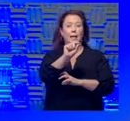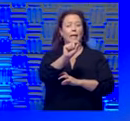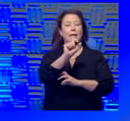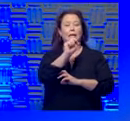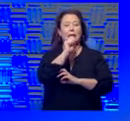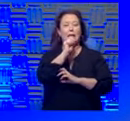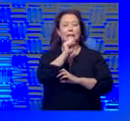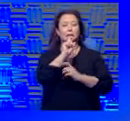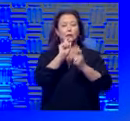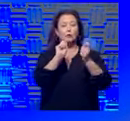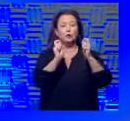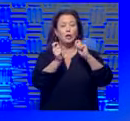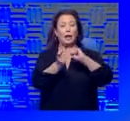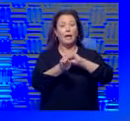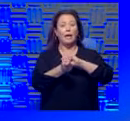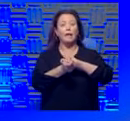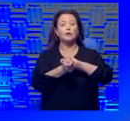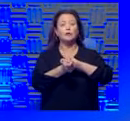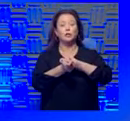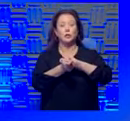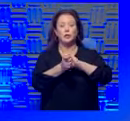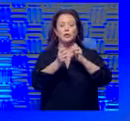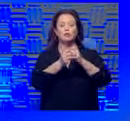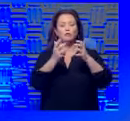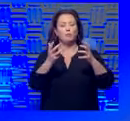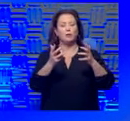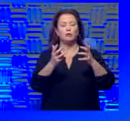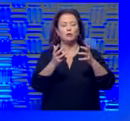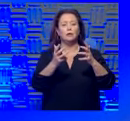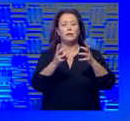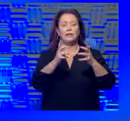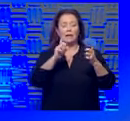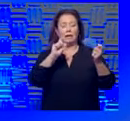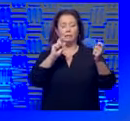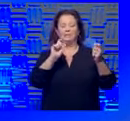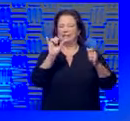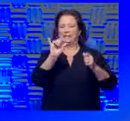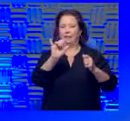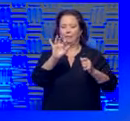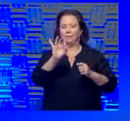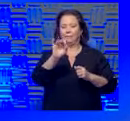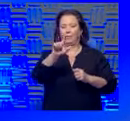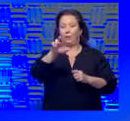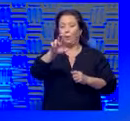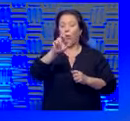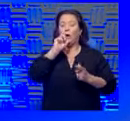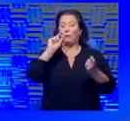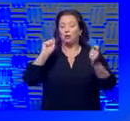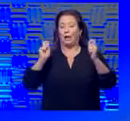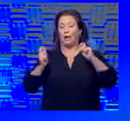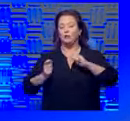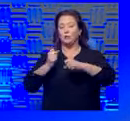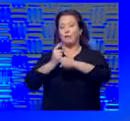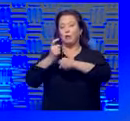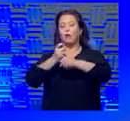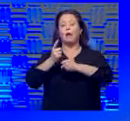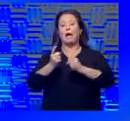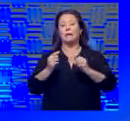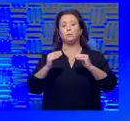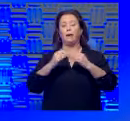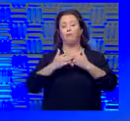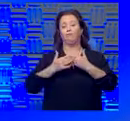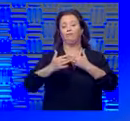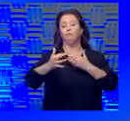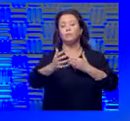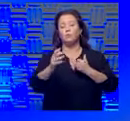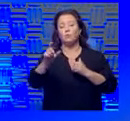changed too much. Certainly not the mutations we would think of for influenza. So as we get further out, we'll know more about